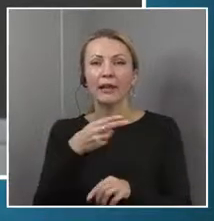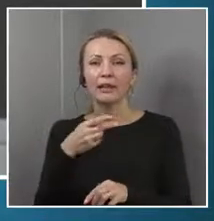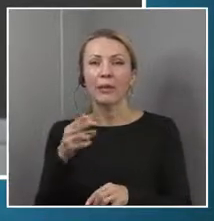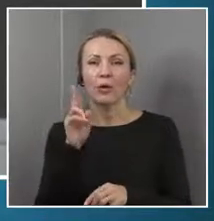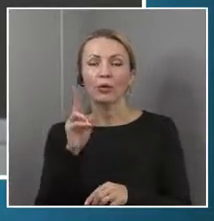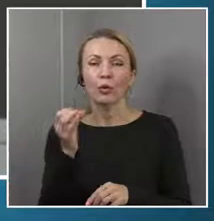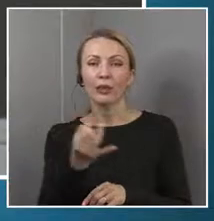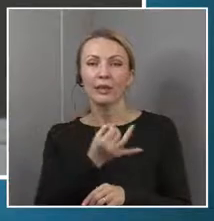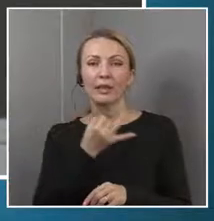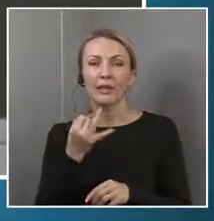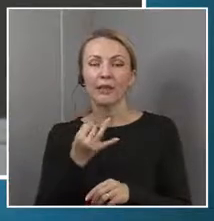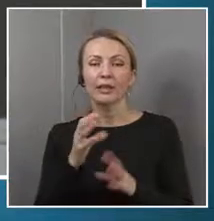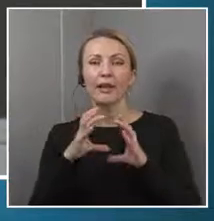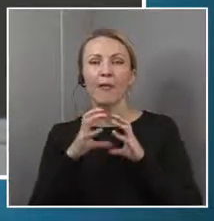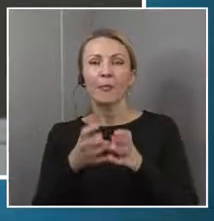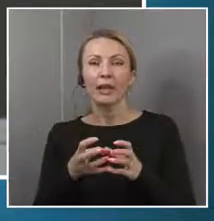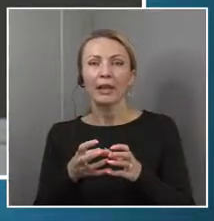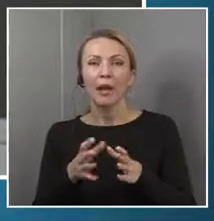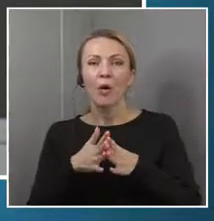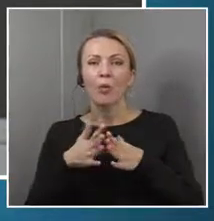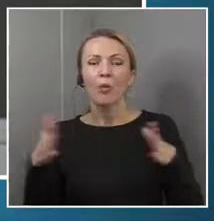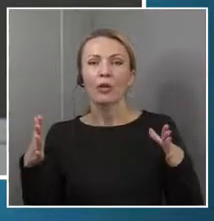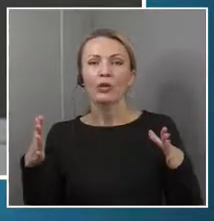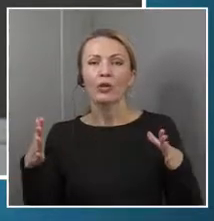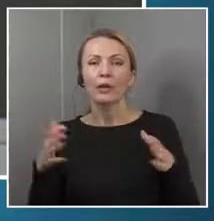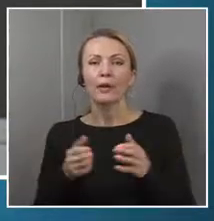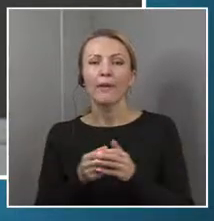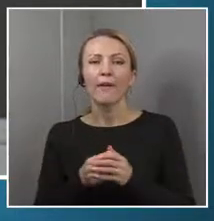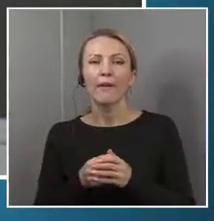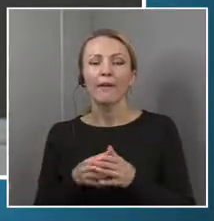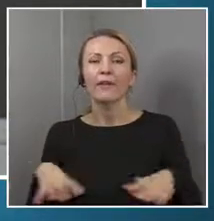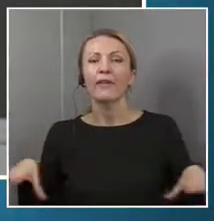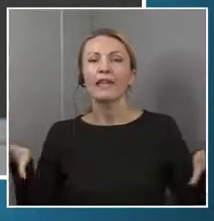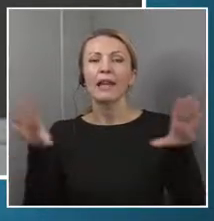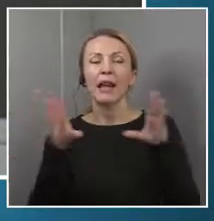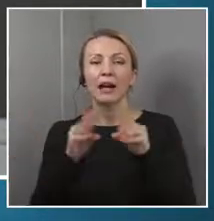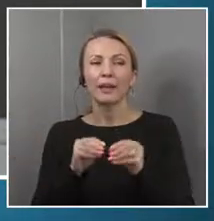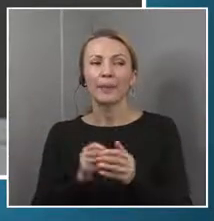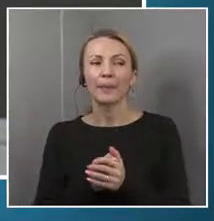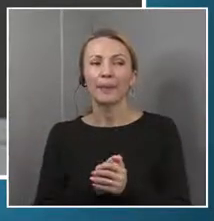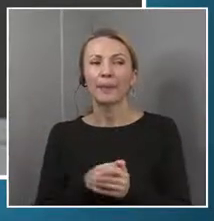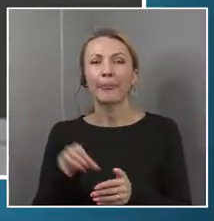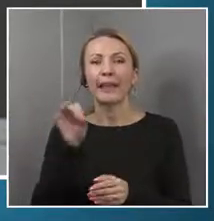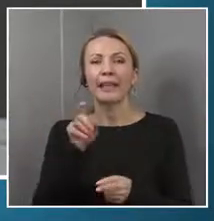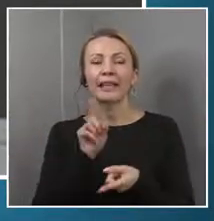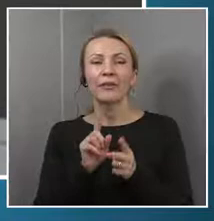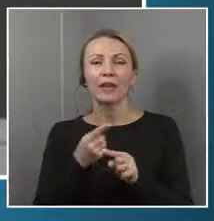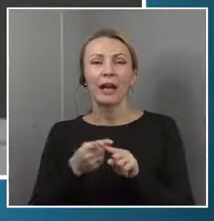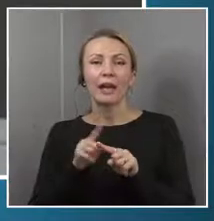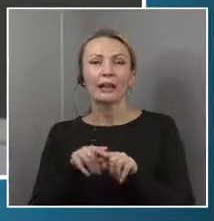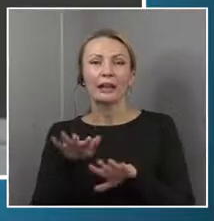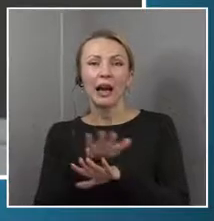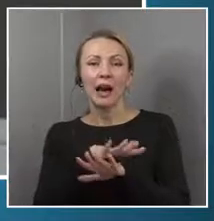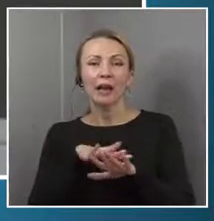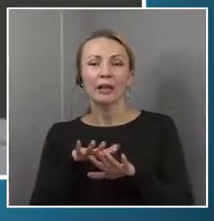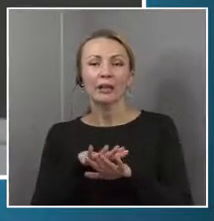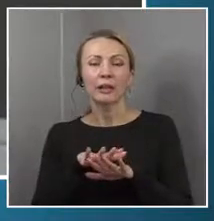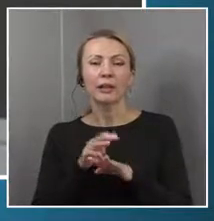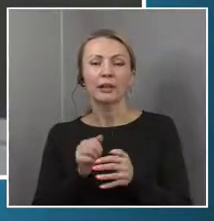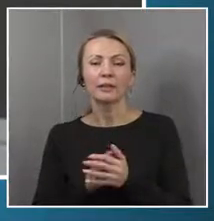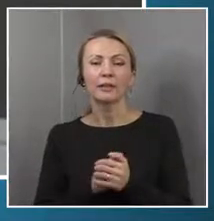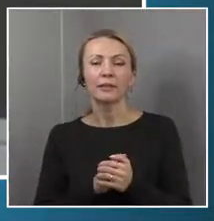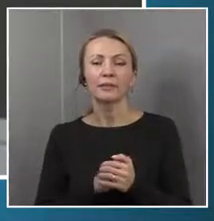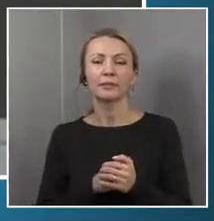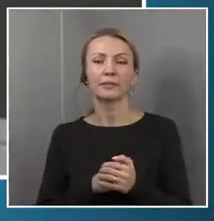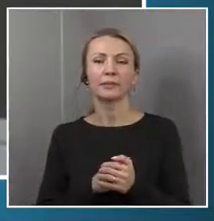the number of collectors who are interested in ancient Roman and Greece coins is the highest in the world. And that